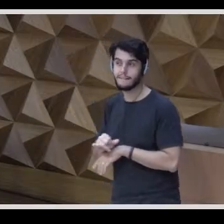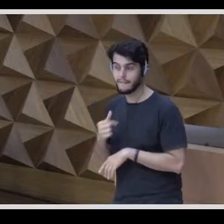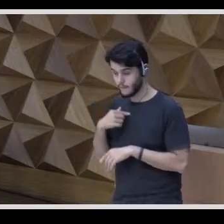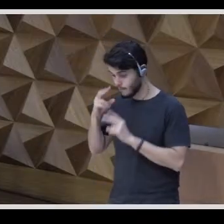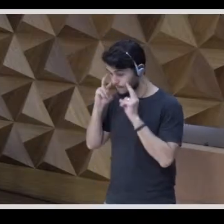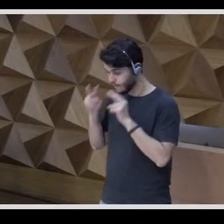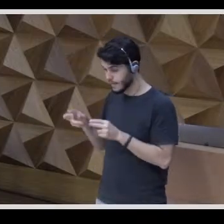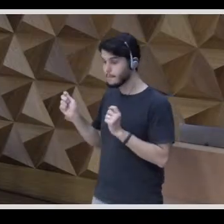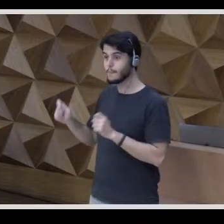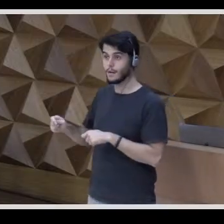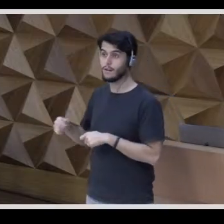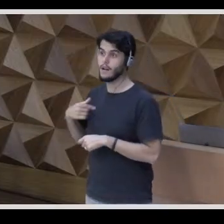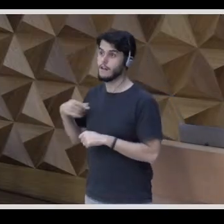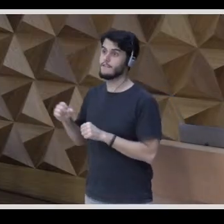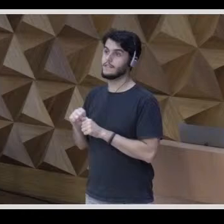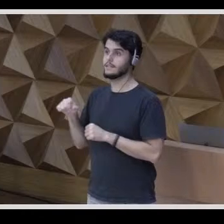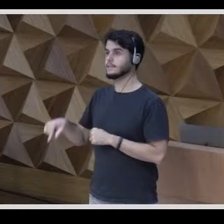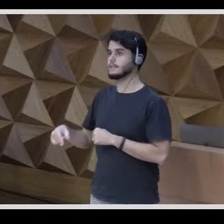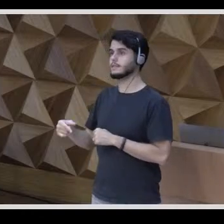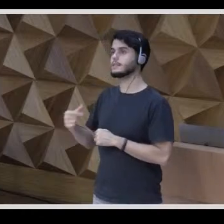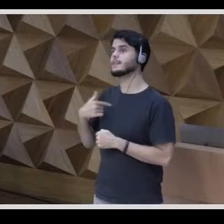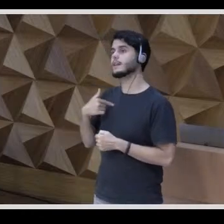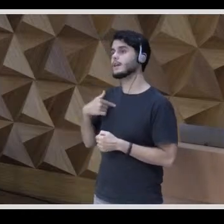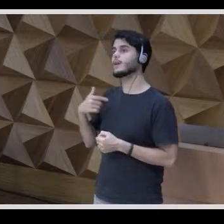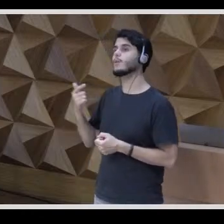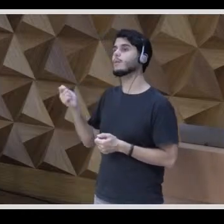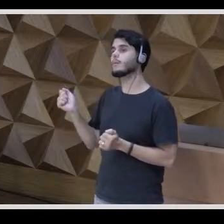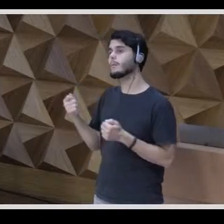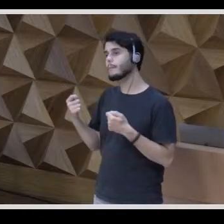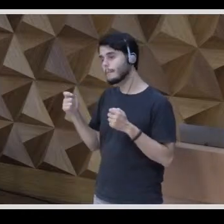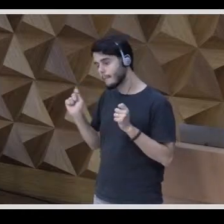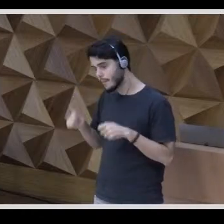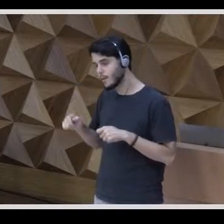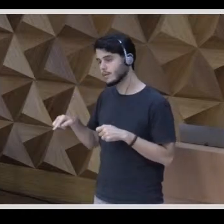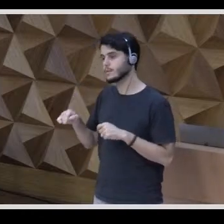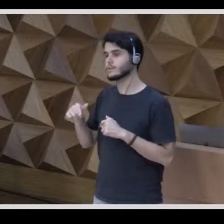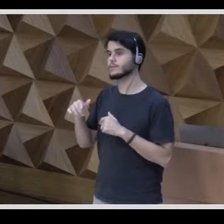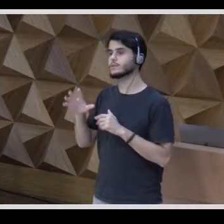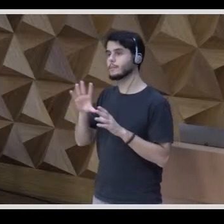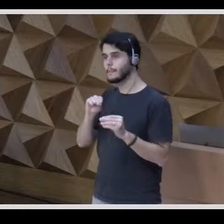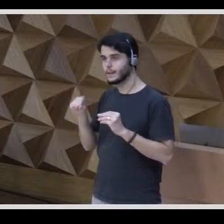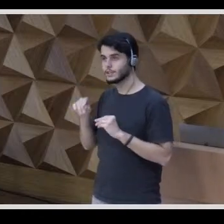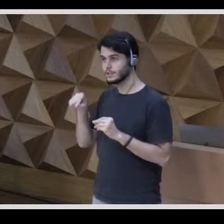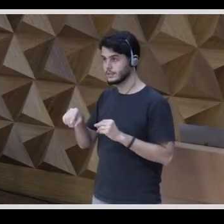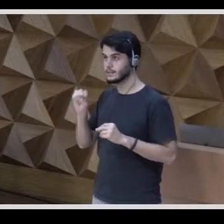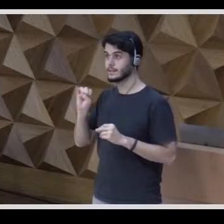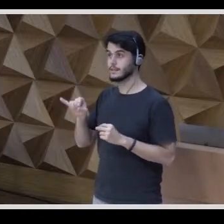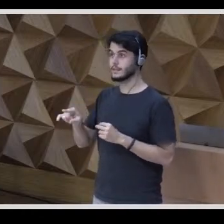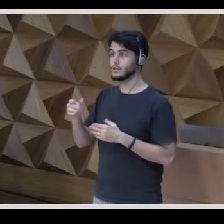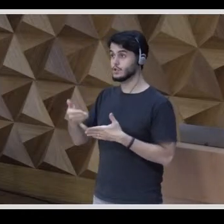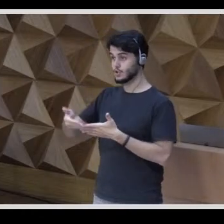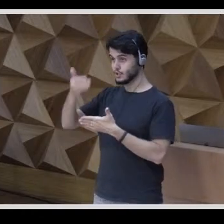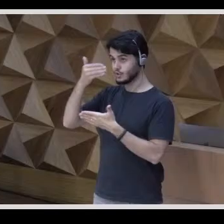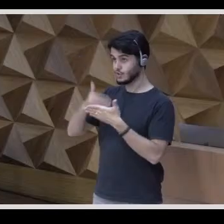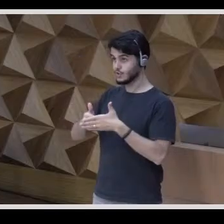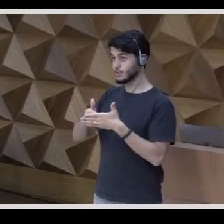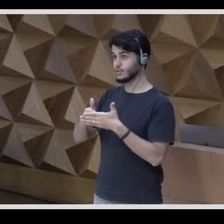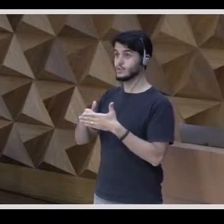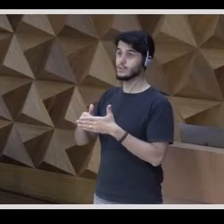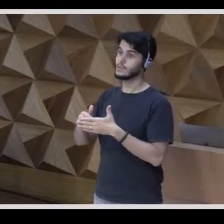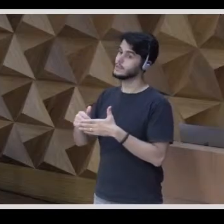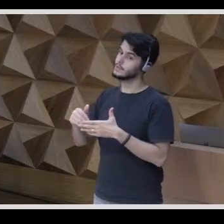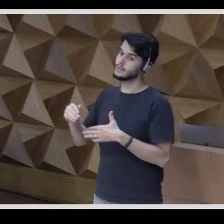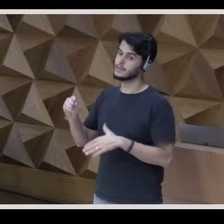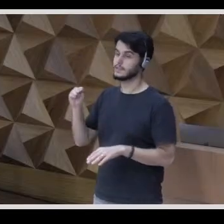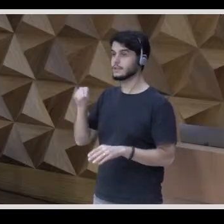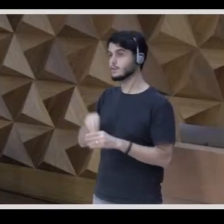in the loop, I can interact with it. If it's going on behind the scenes, particularly with AI, and it's invisible and I don't